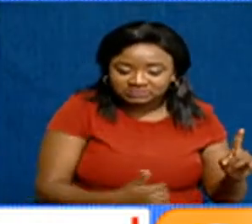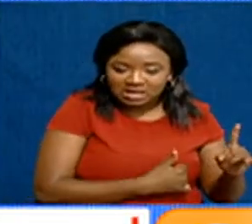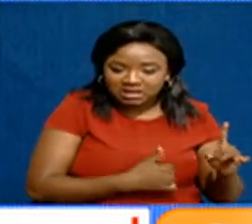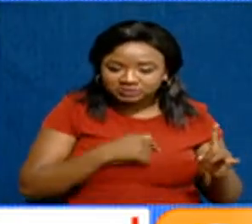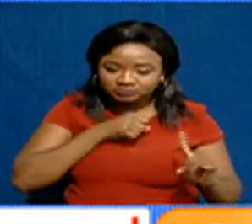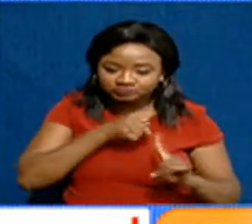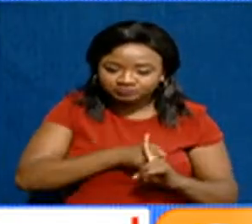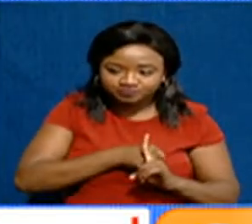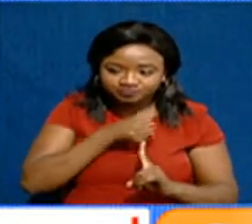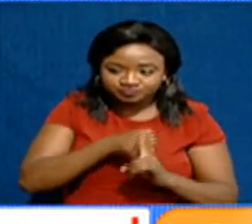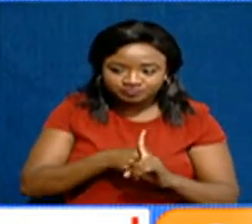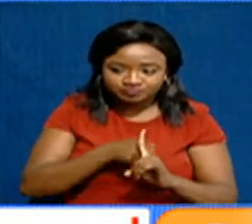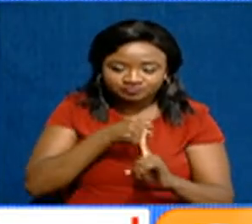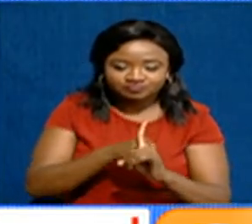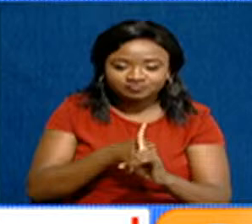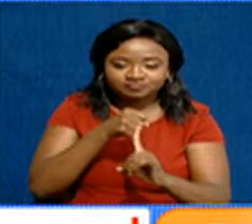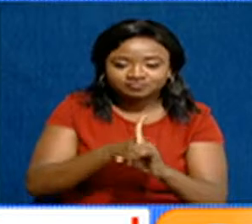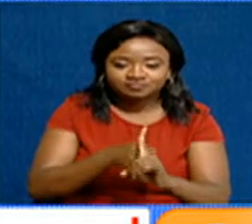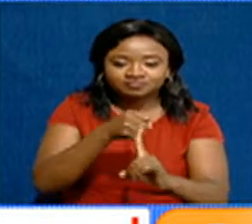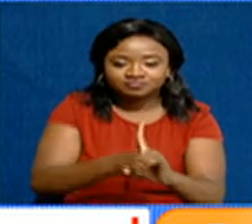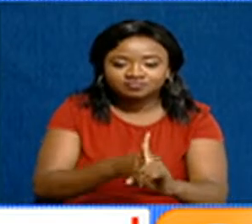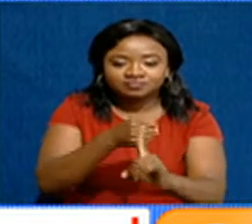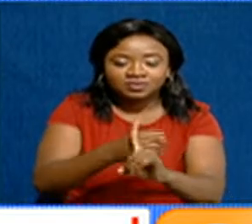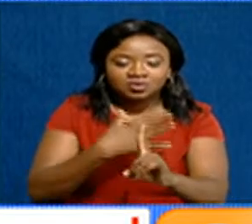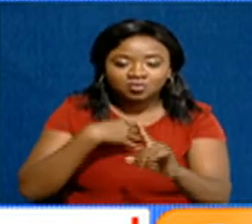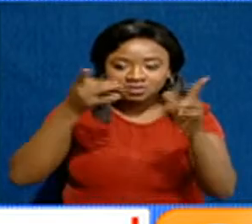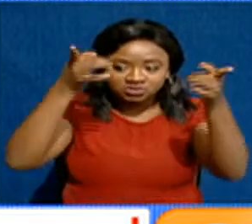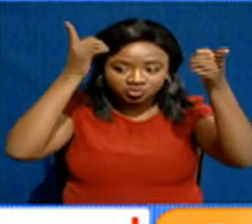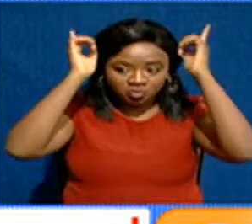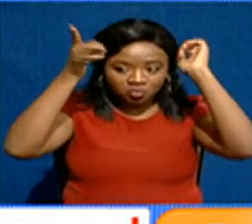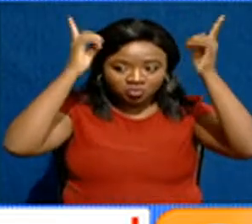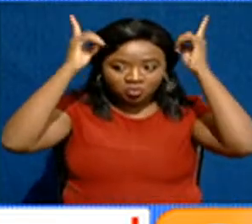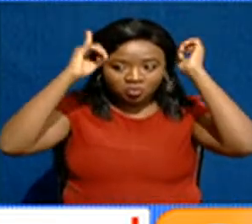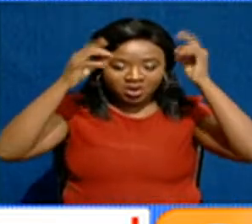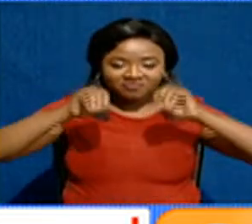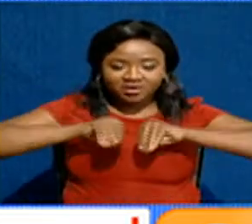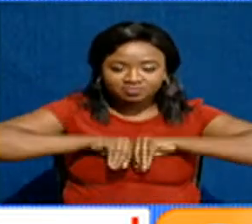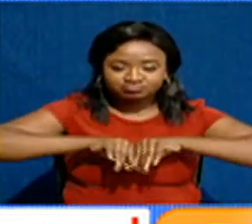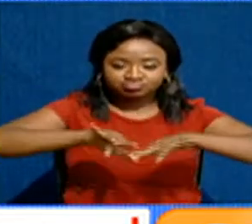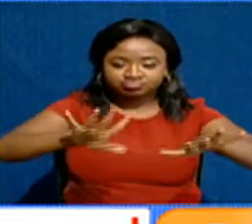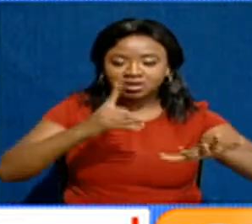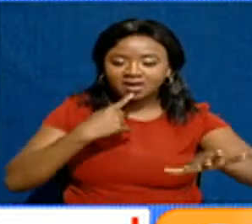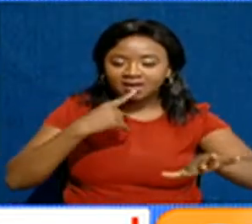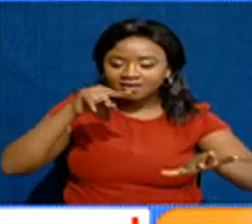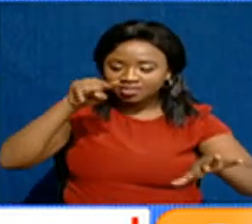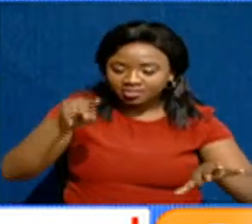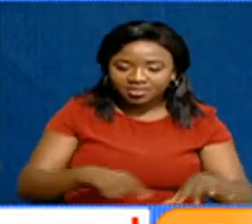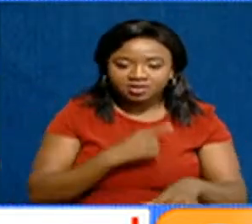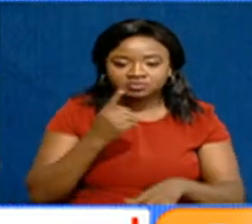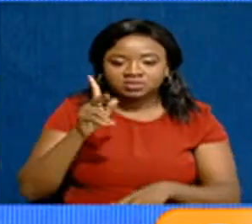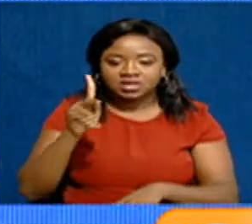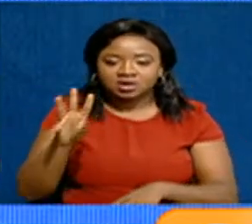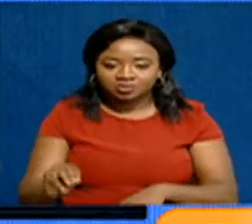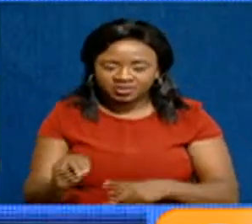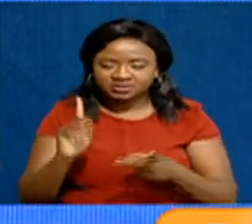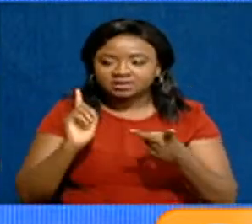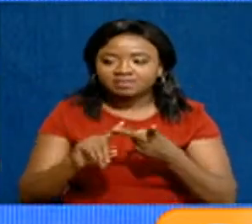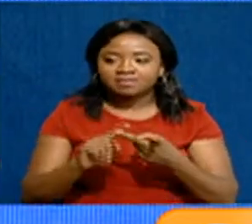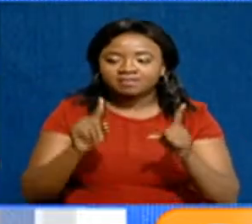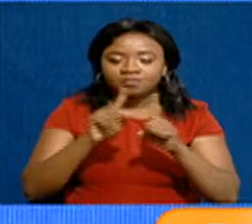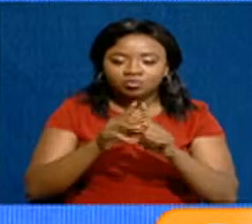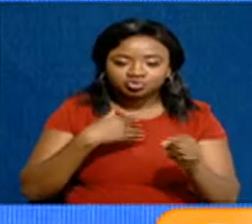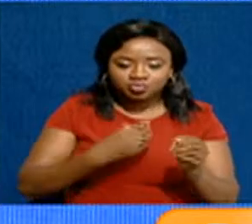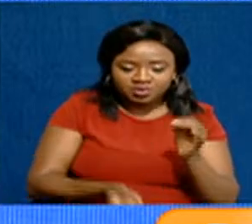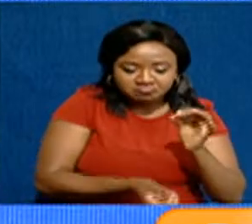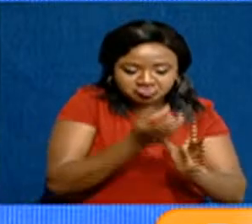pursuing the rollout of 100,000 kilometers of fiber optic cable. We are establishing 25,000 Wi-Fi